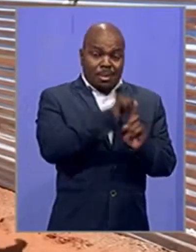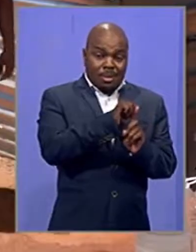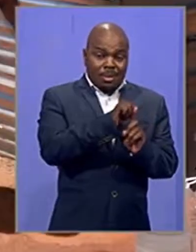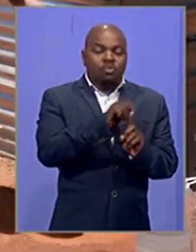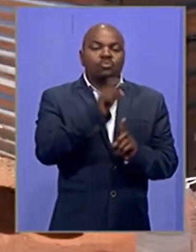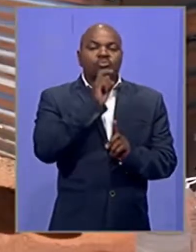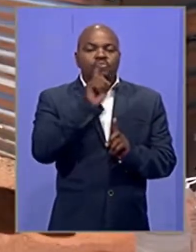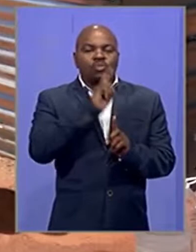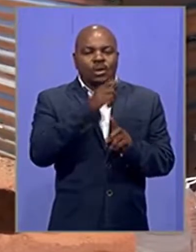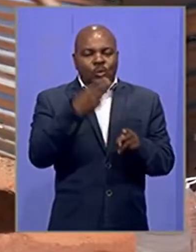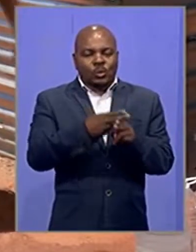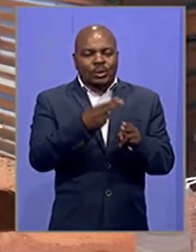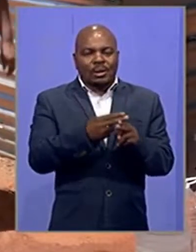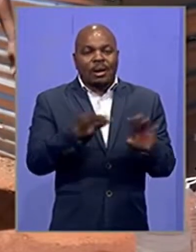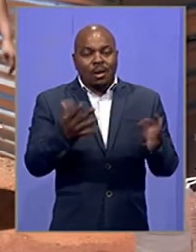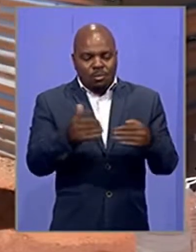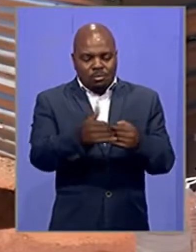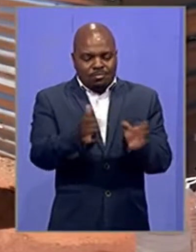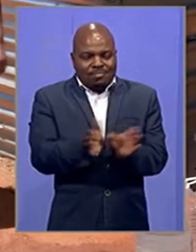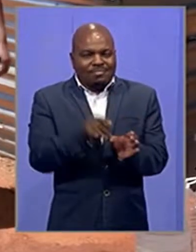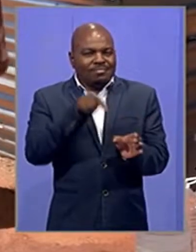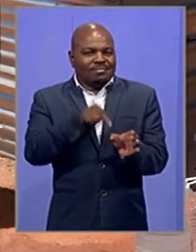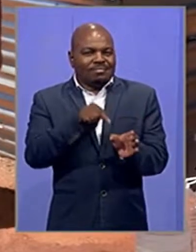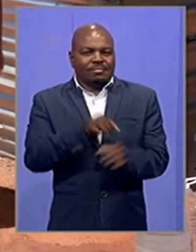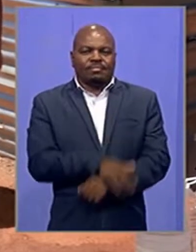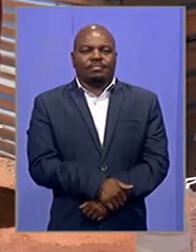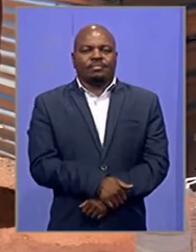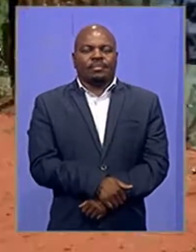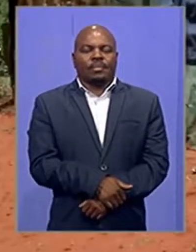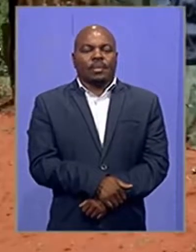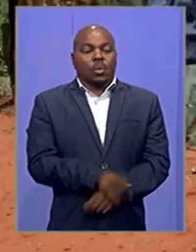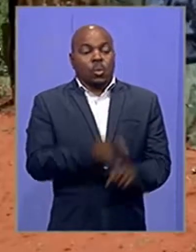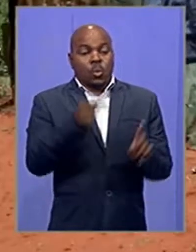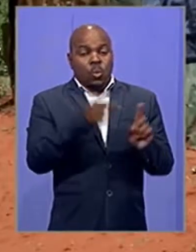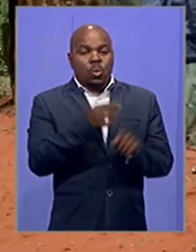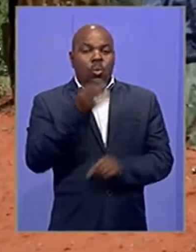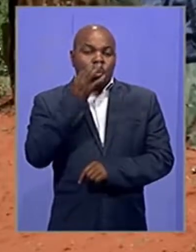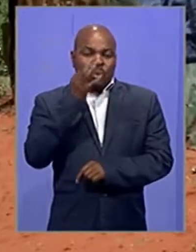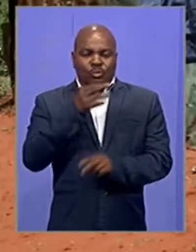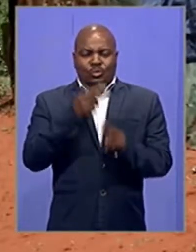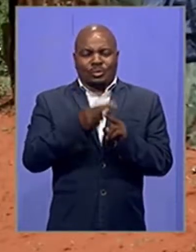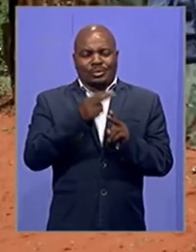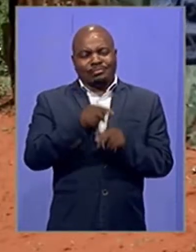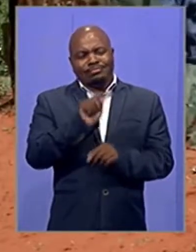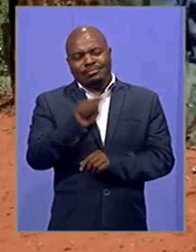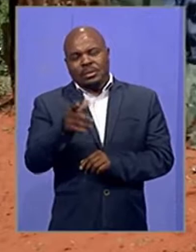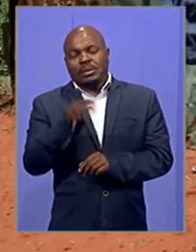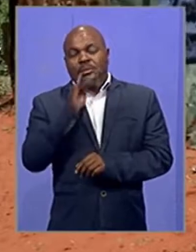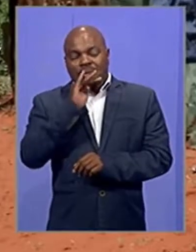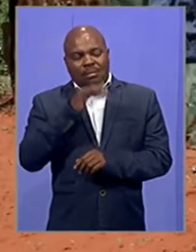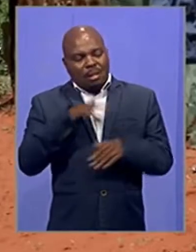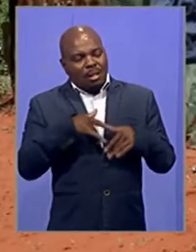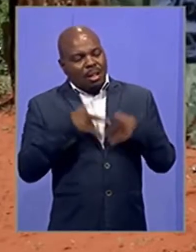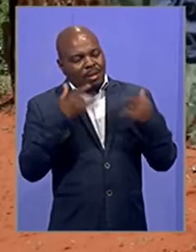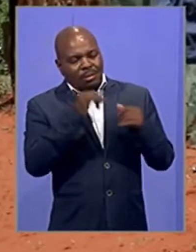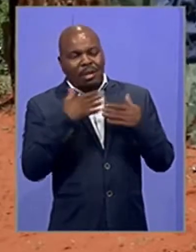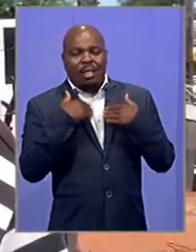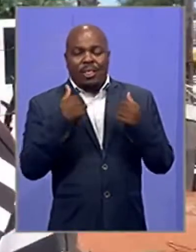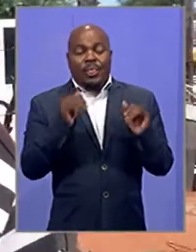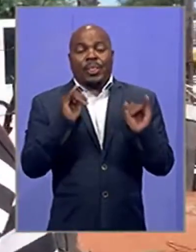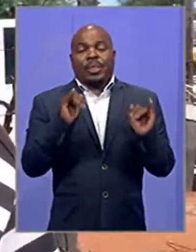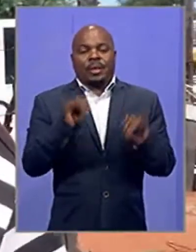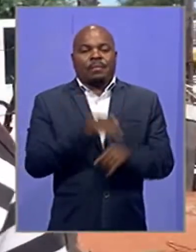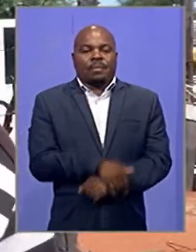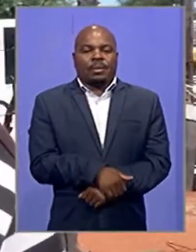ba dirisa dikgamelo jaaka matlwana boithusetso, mme a re matlwana ano a baya boitekanelo jwa bone mo kotsing.